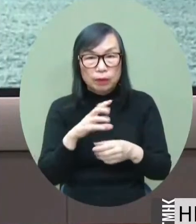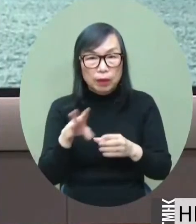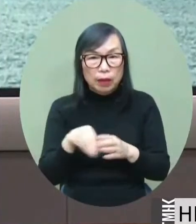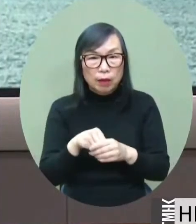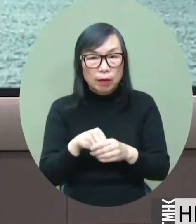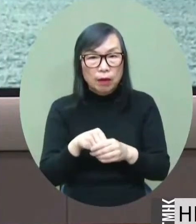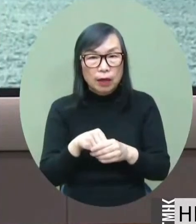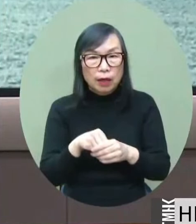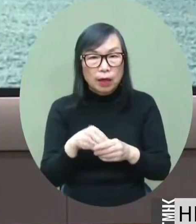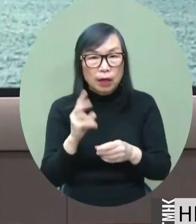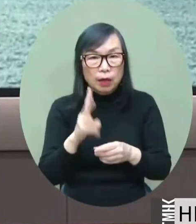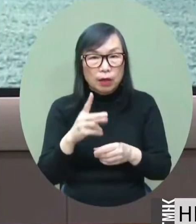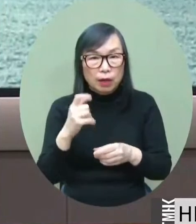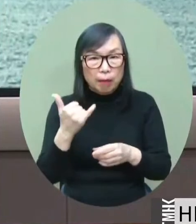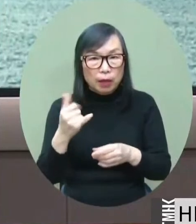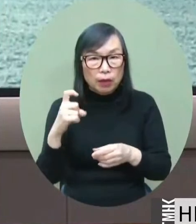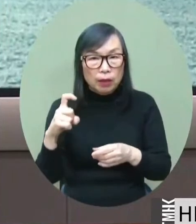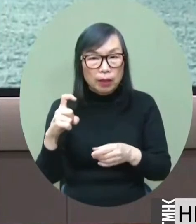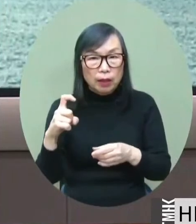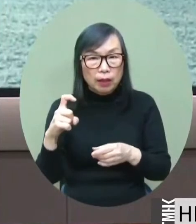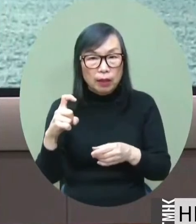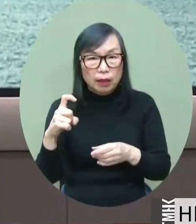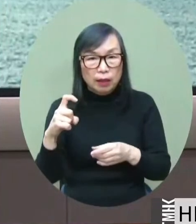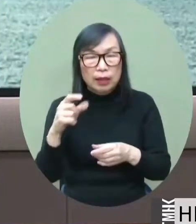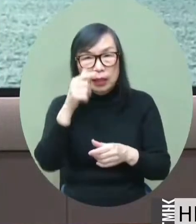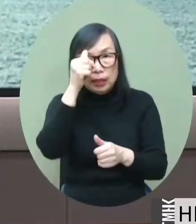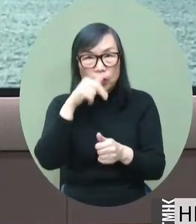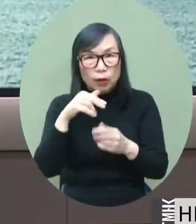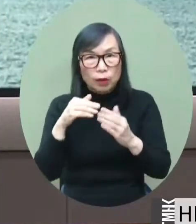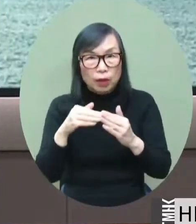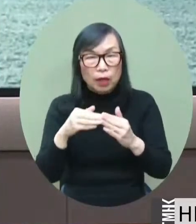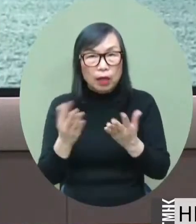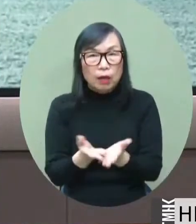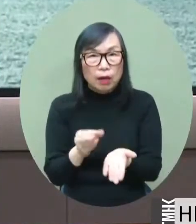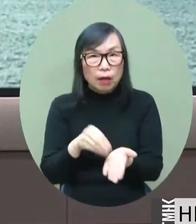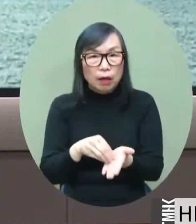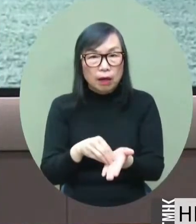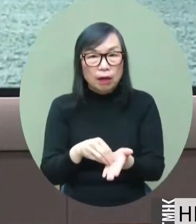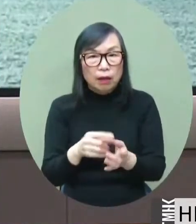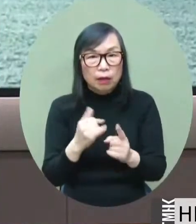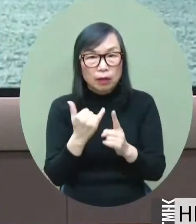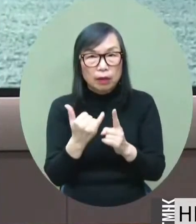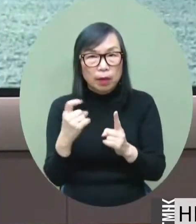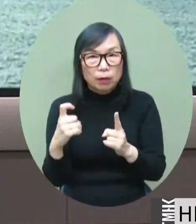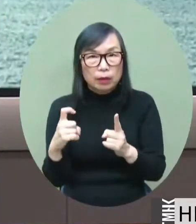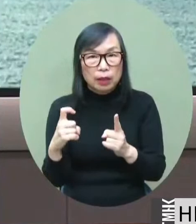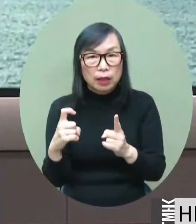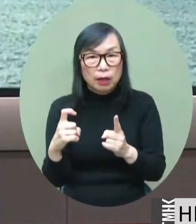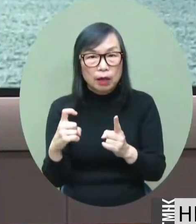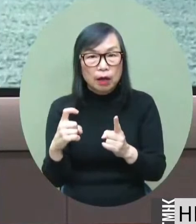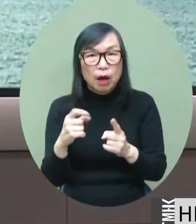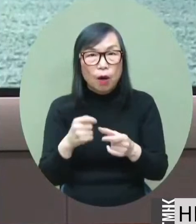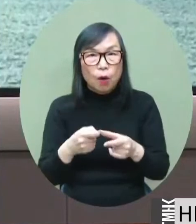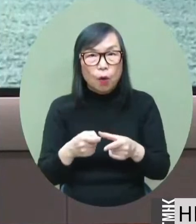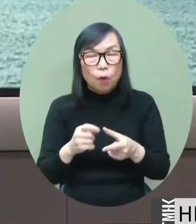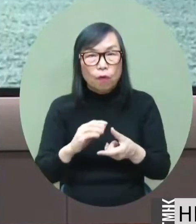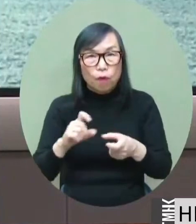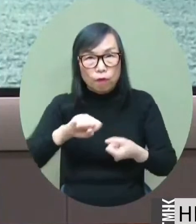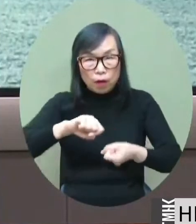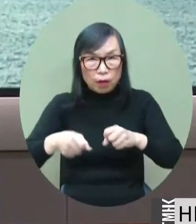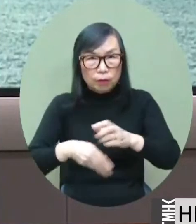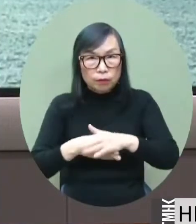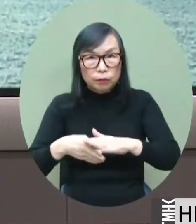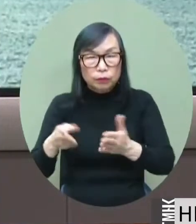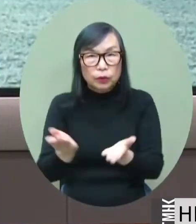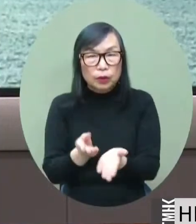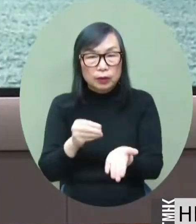1,589 cases, including 264 confirmed by HA, 169 confirmed by our